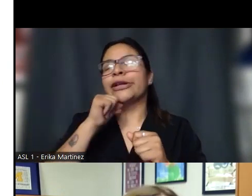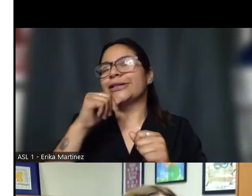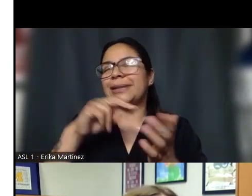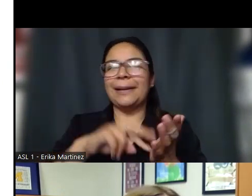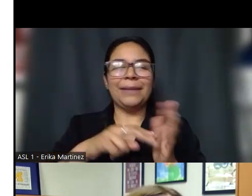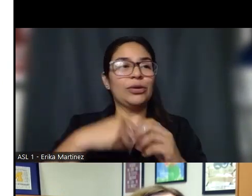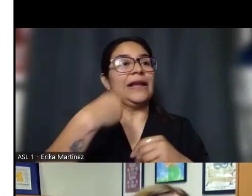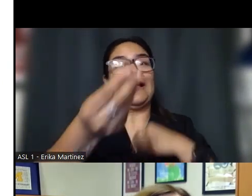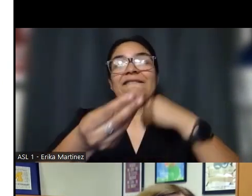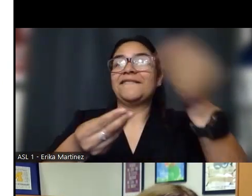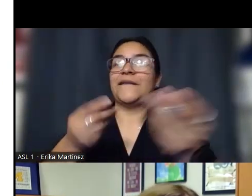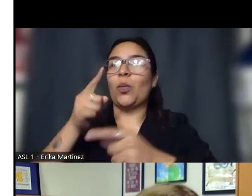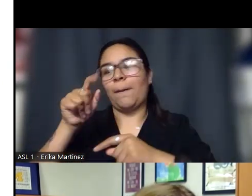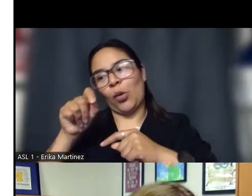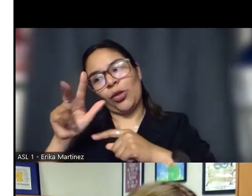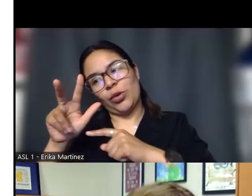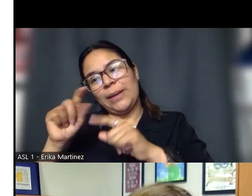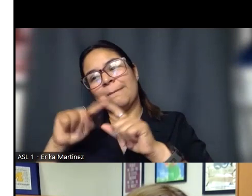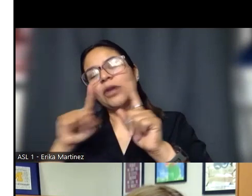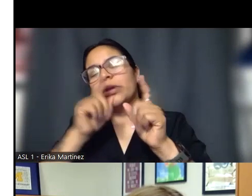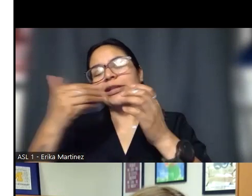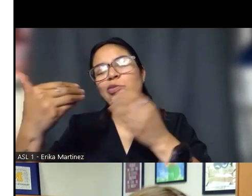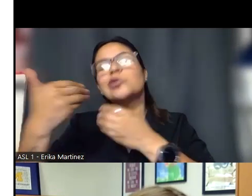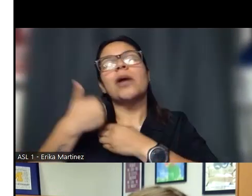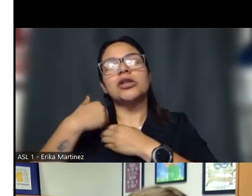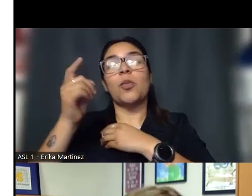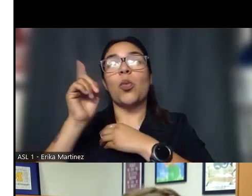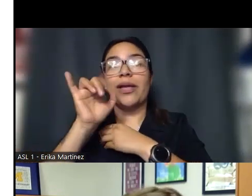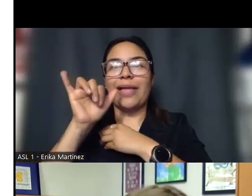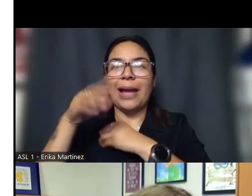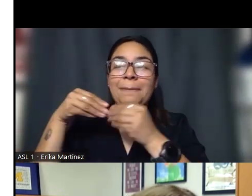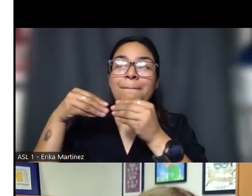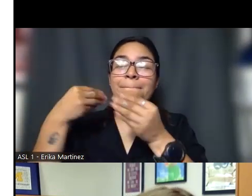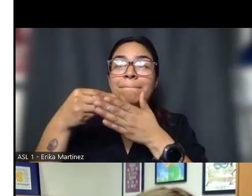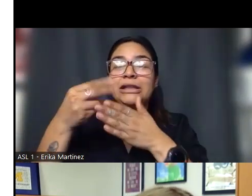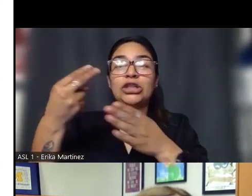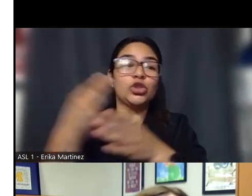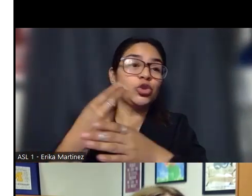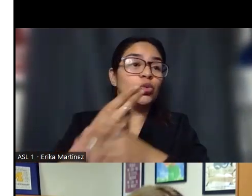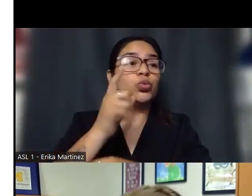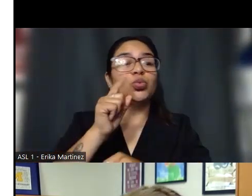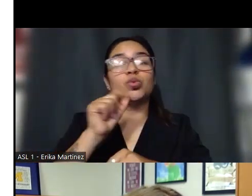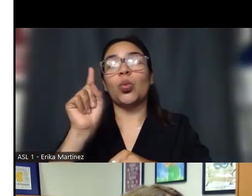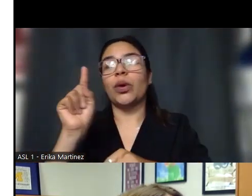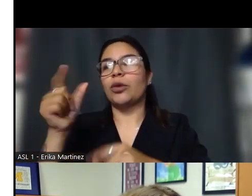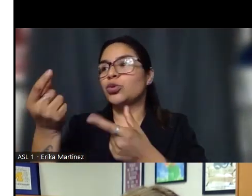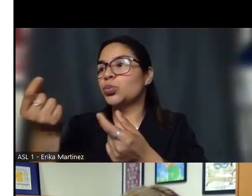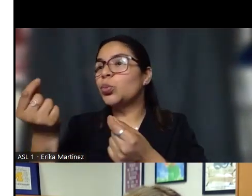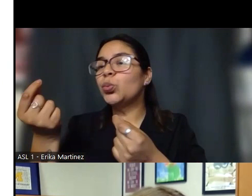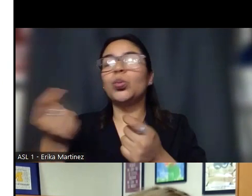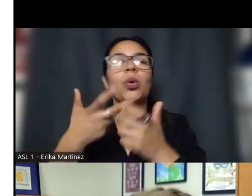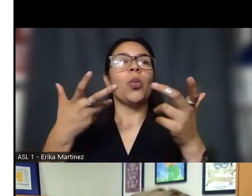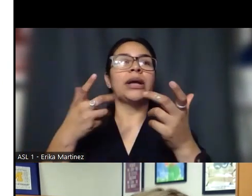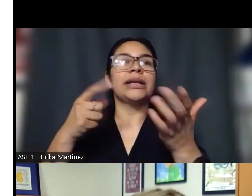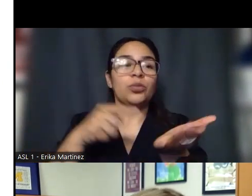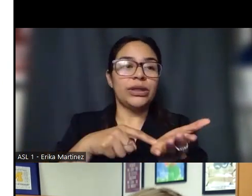1.3 million a year. It just means we're responsible for knowing where that money went, where it is going, what was done with it, and